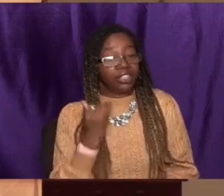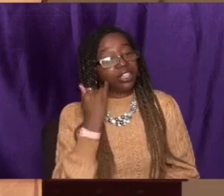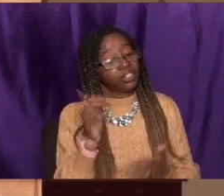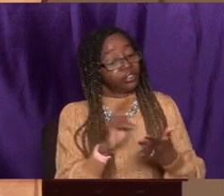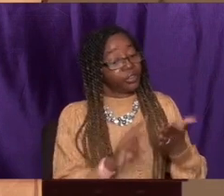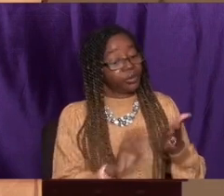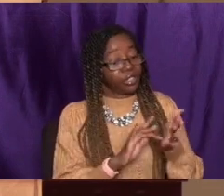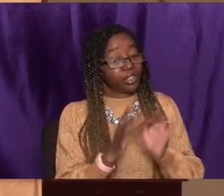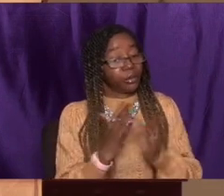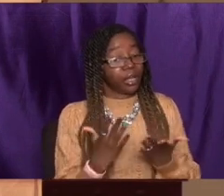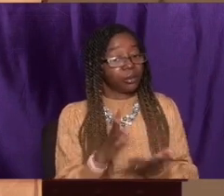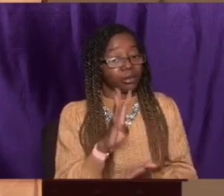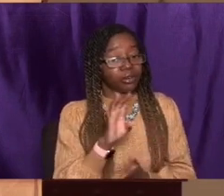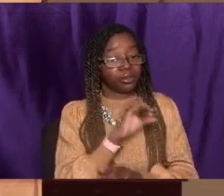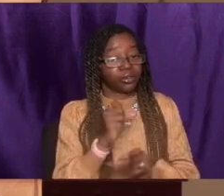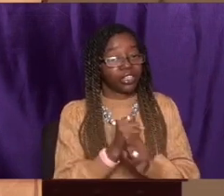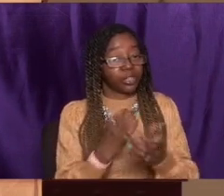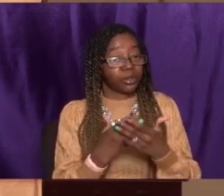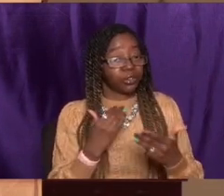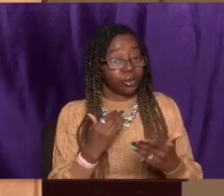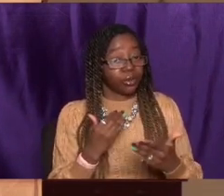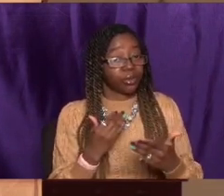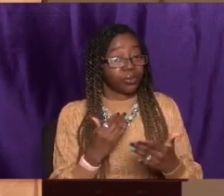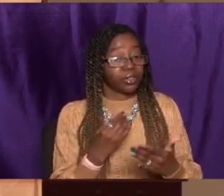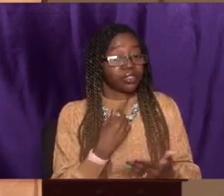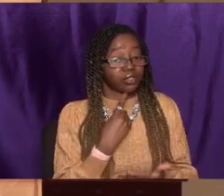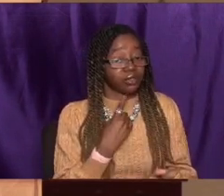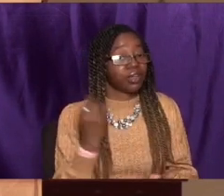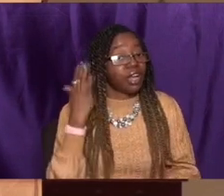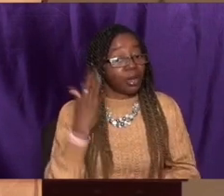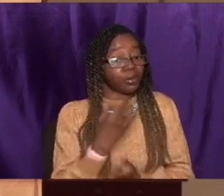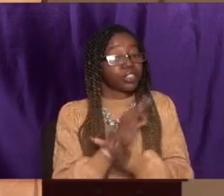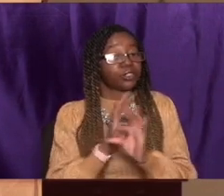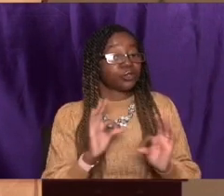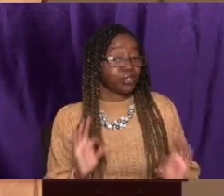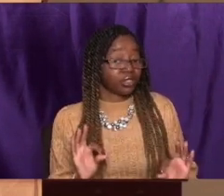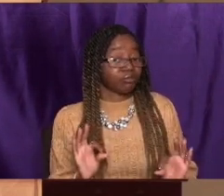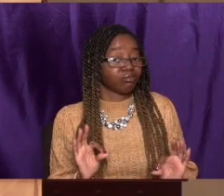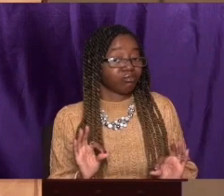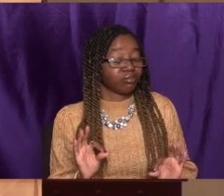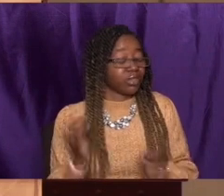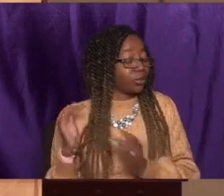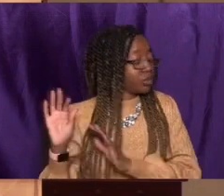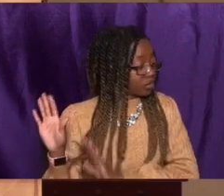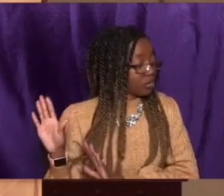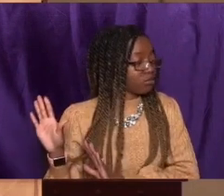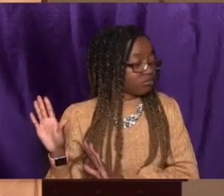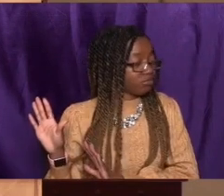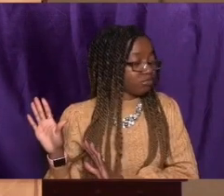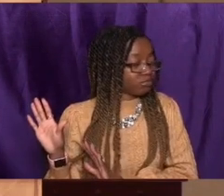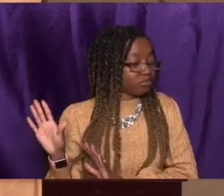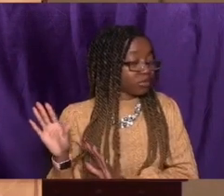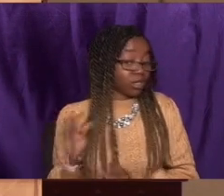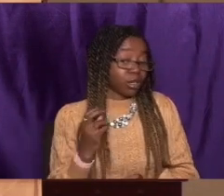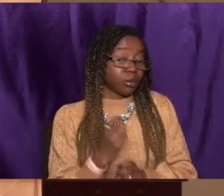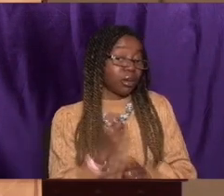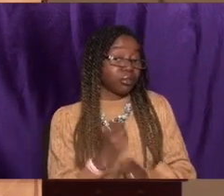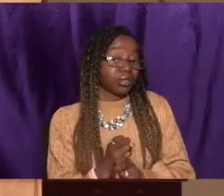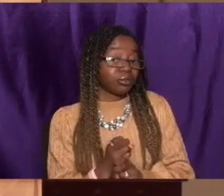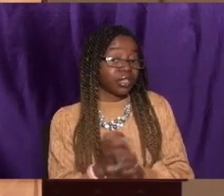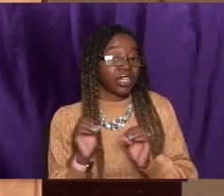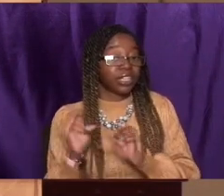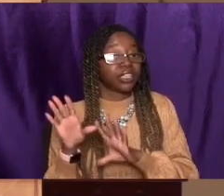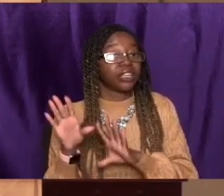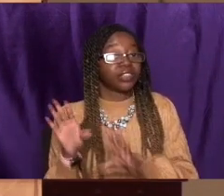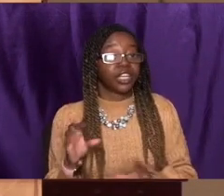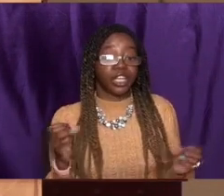the Bible, 40 years earlier, when he said, I'm going to set you free, they rejected him. See, part of the reason he left was not only